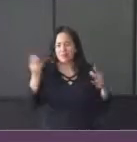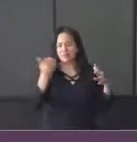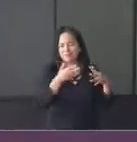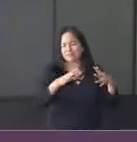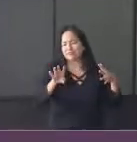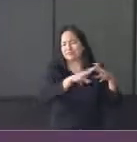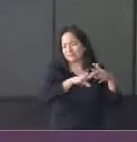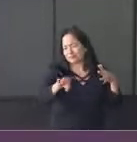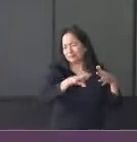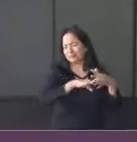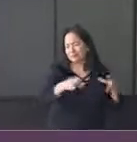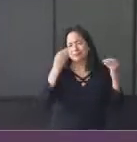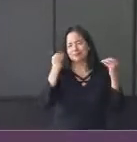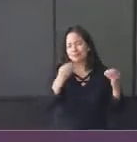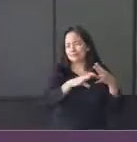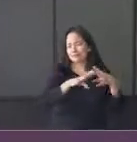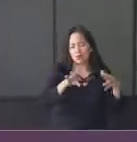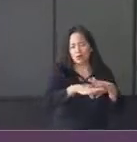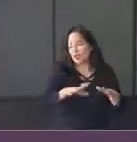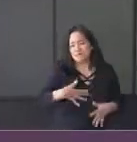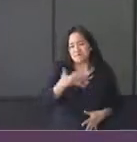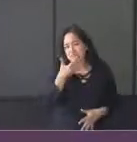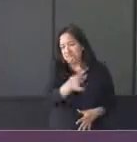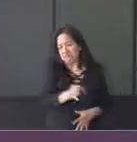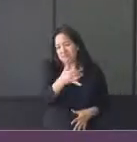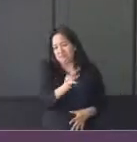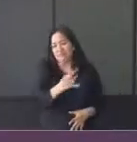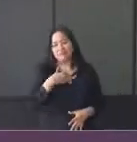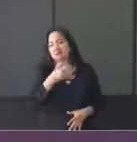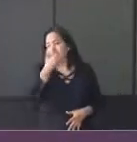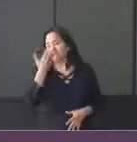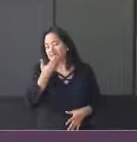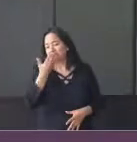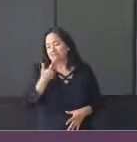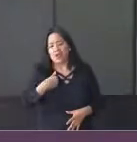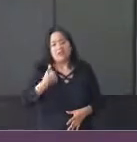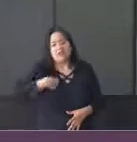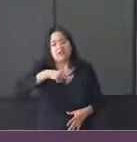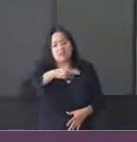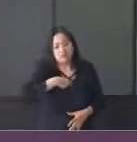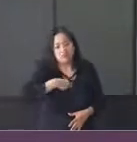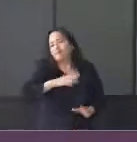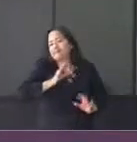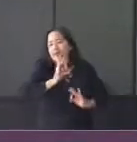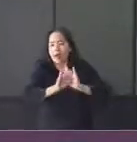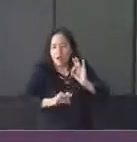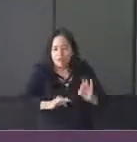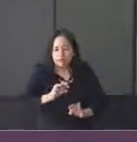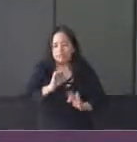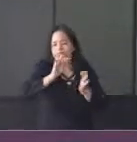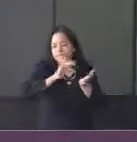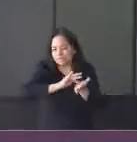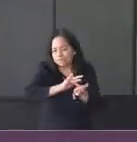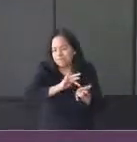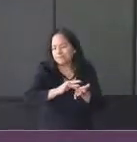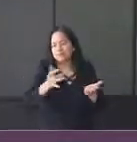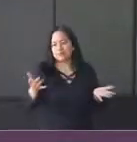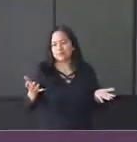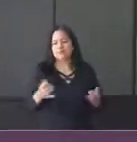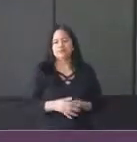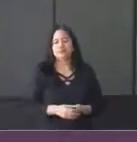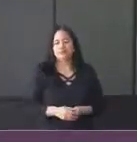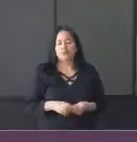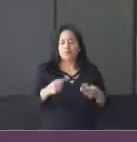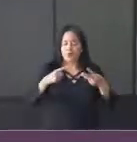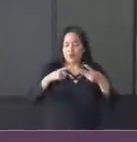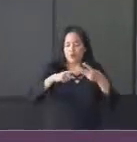fact, it is here, it has always been here, and we have to learn to understand it and be empathetic. Finally,